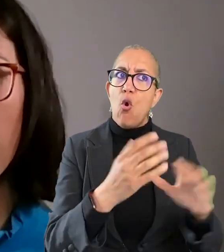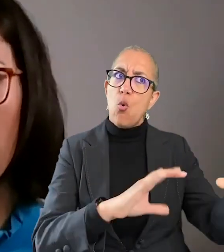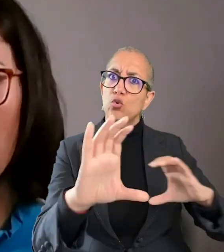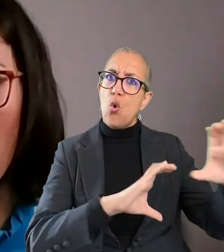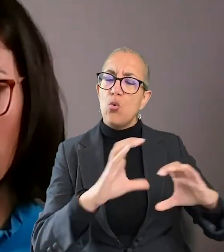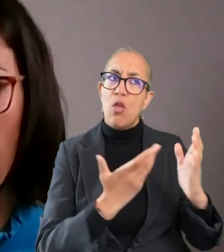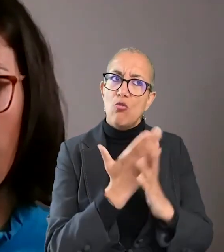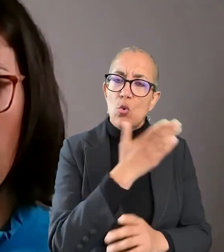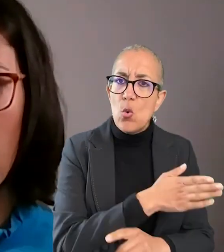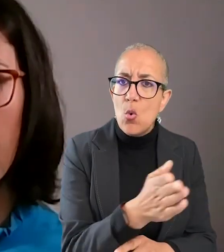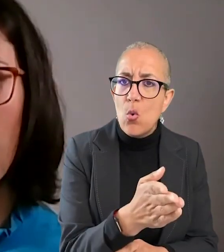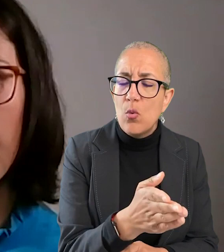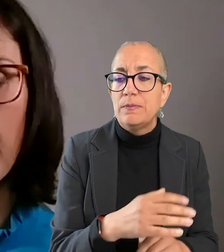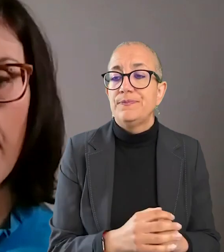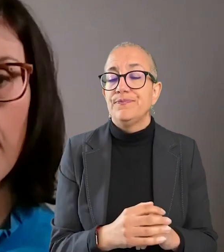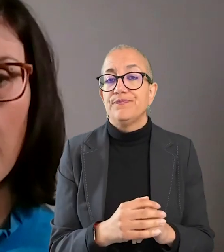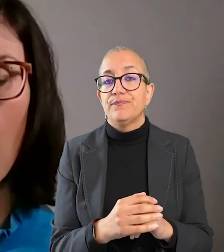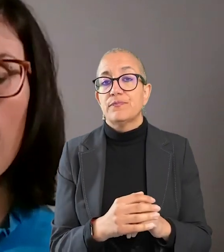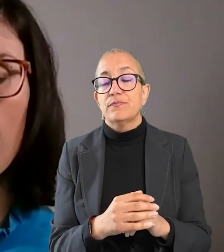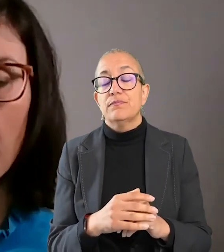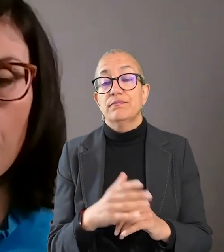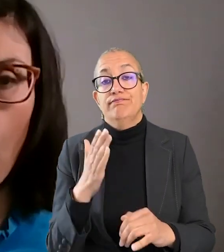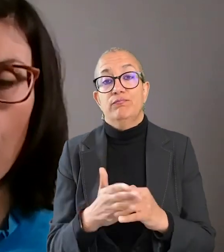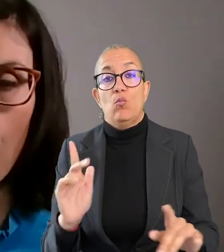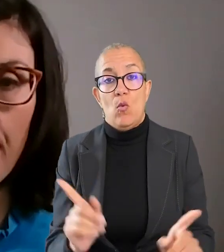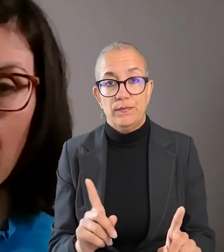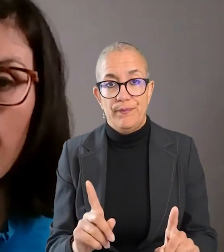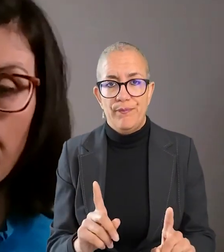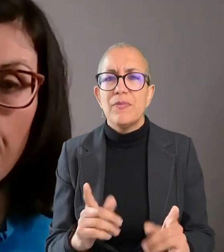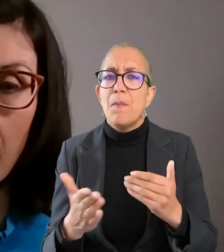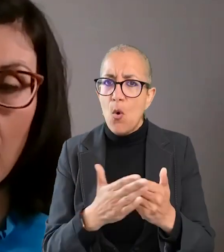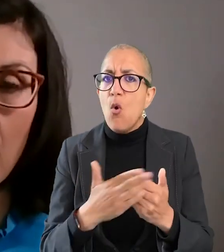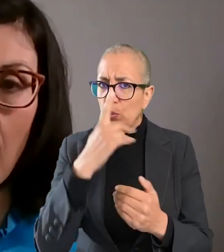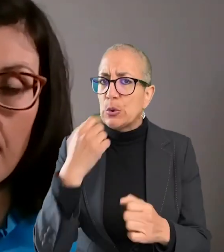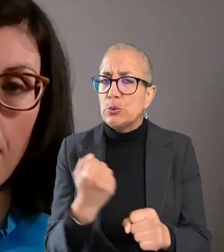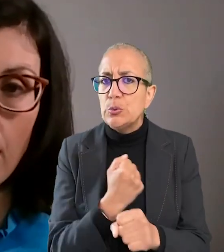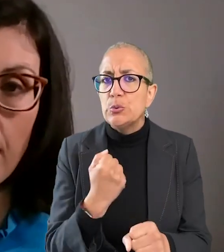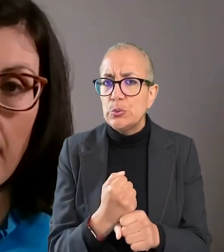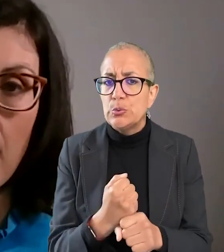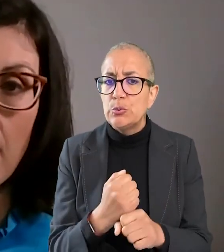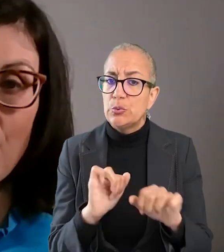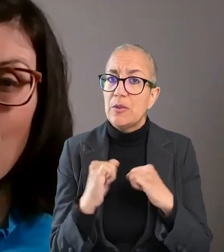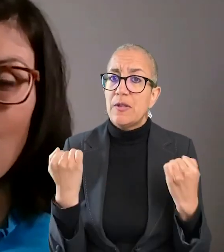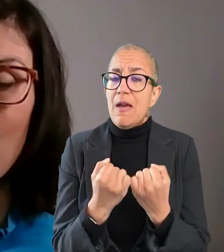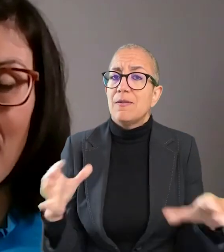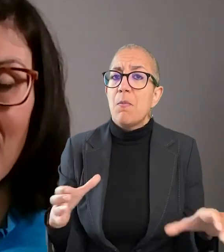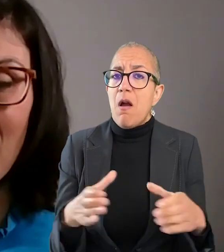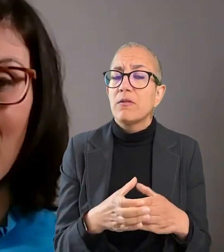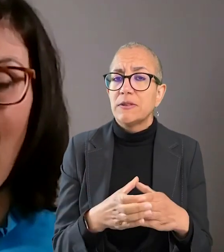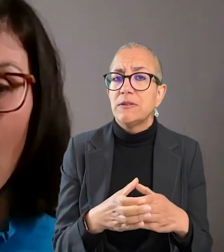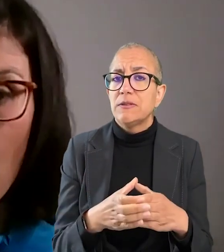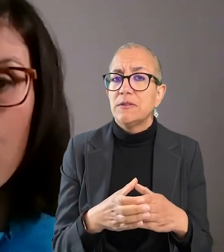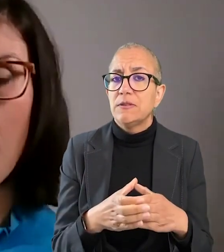very final thing I'll say is I think that there is a much more that we can be doing as a party to